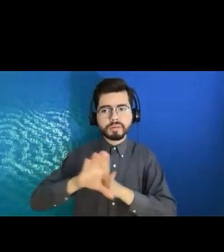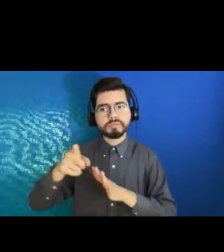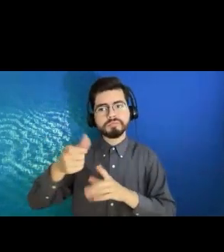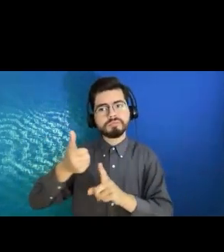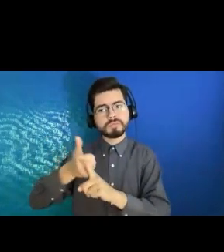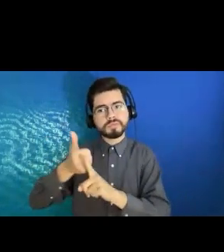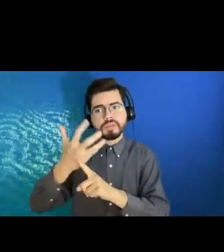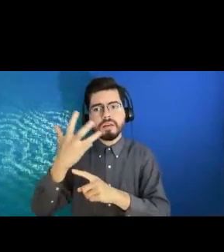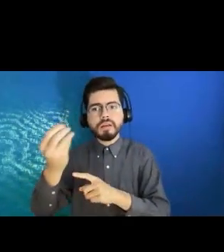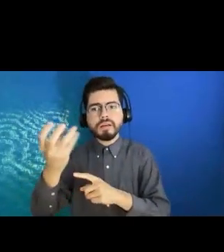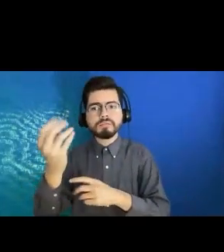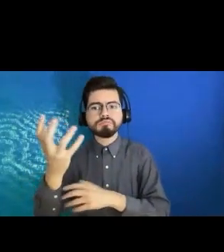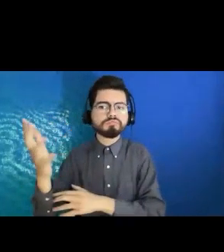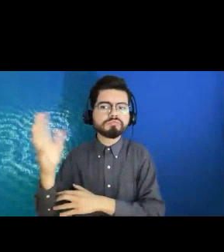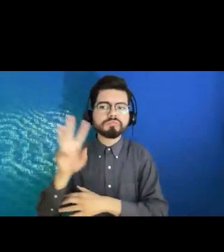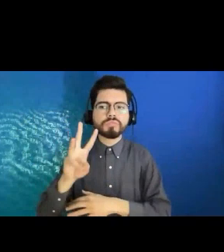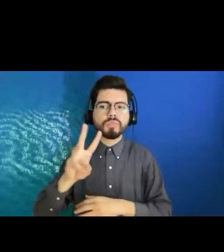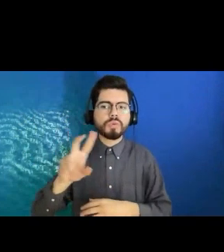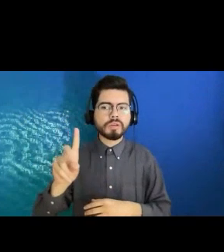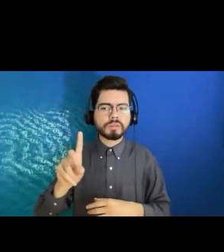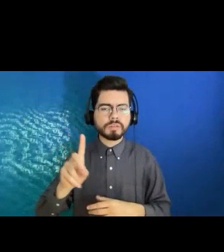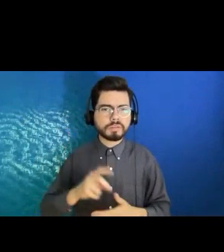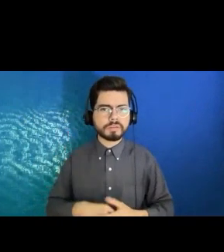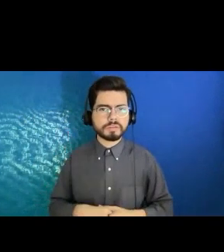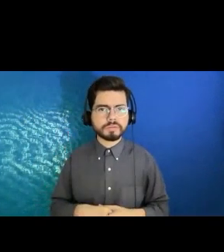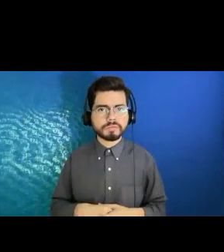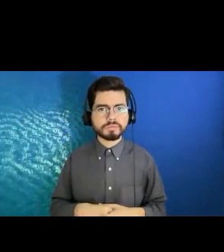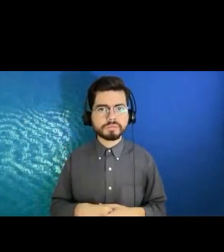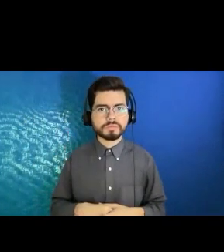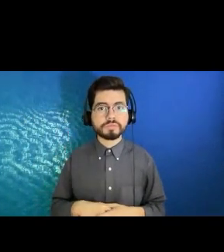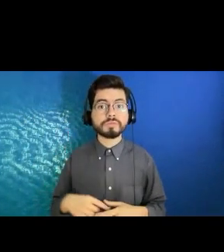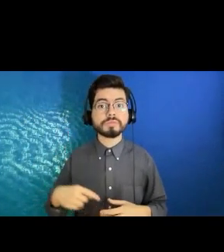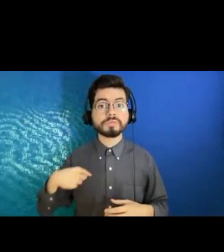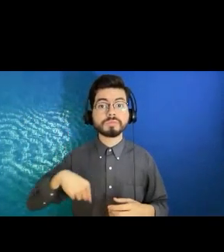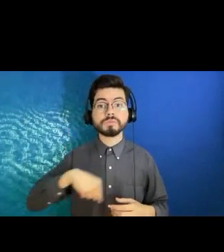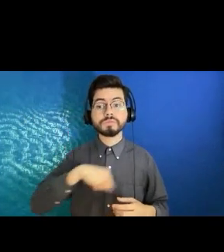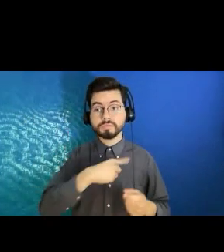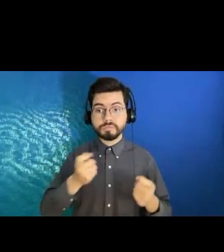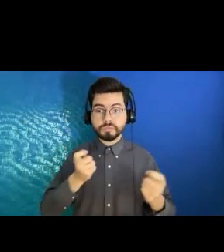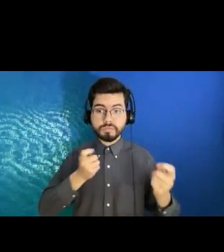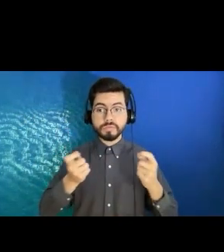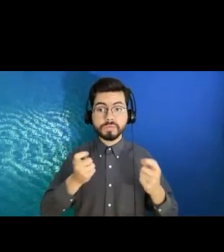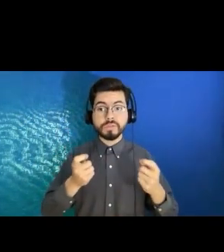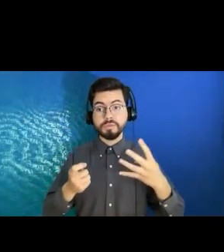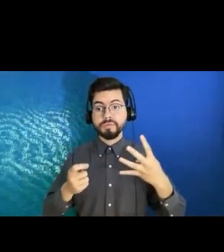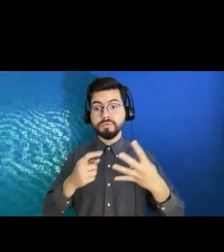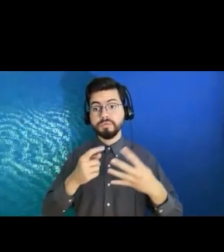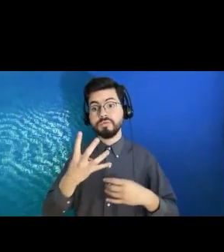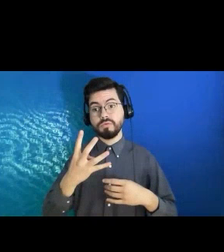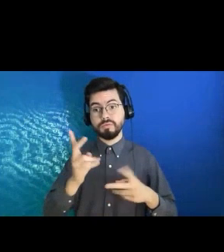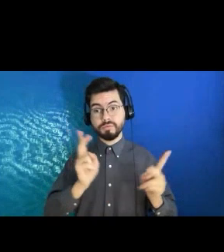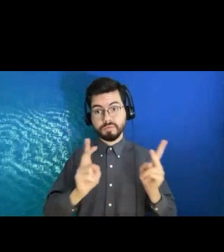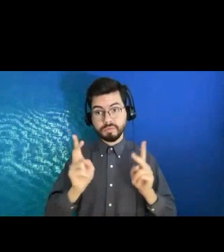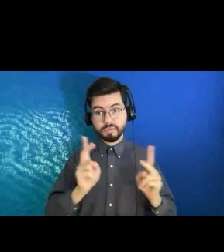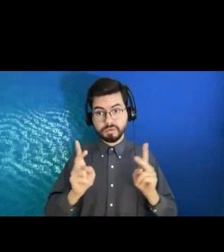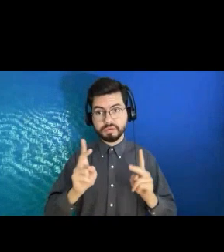So developments, we manage for people to the exclusion of bears.